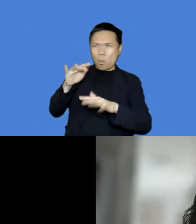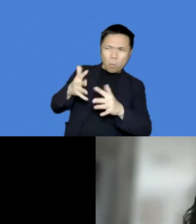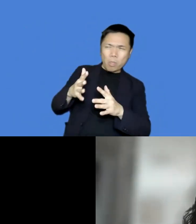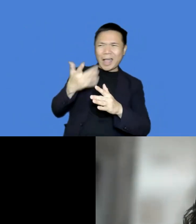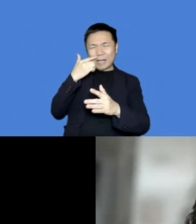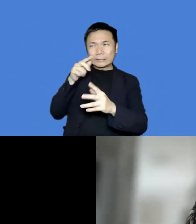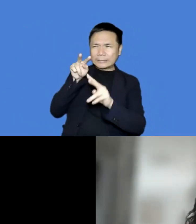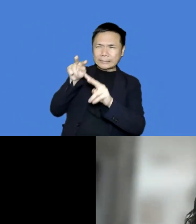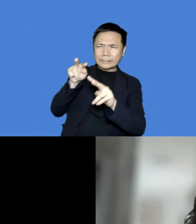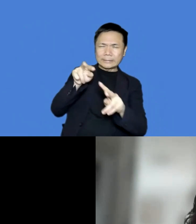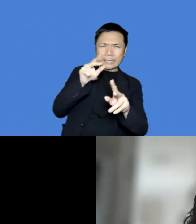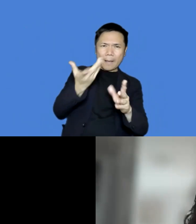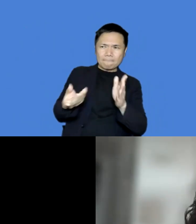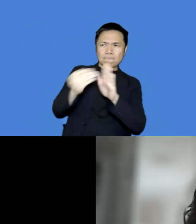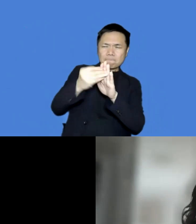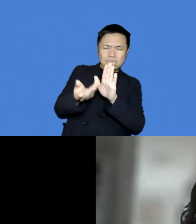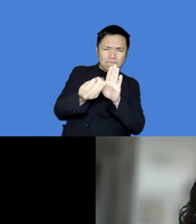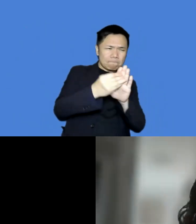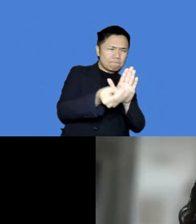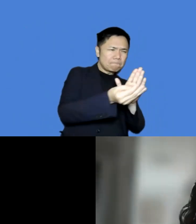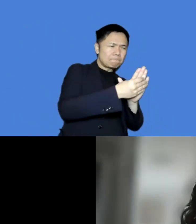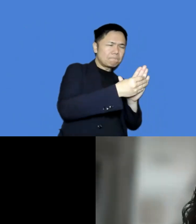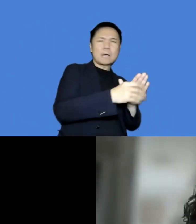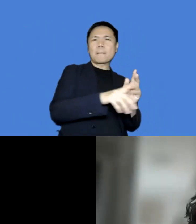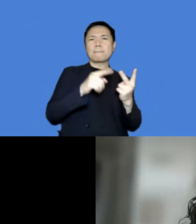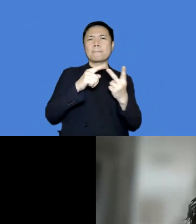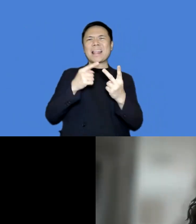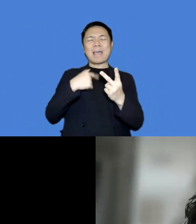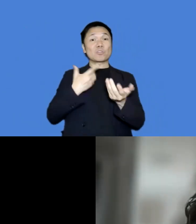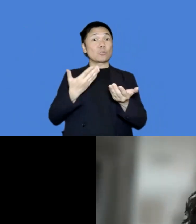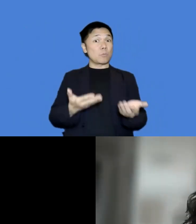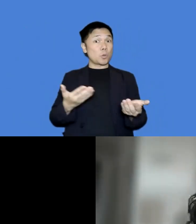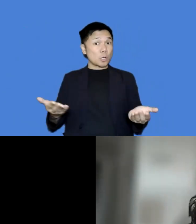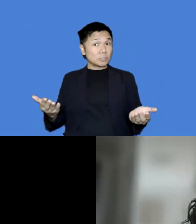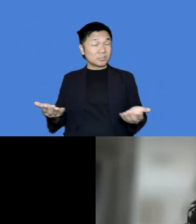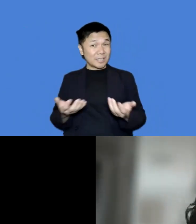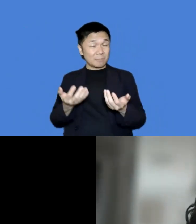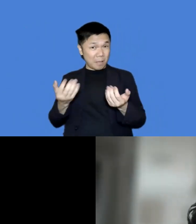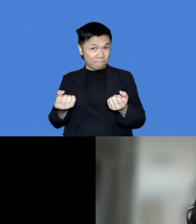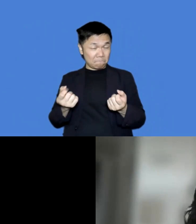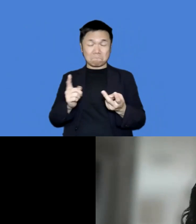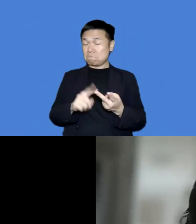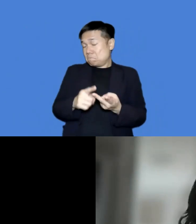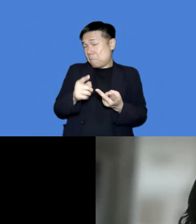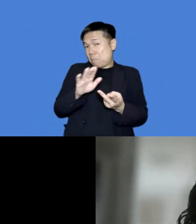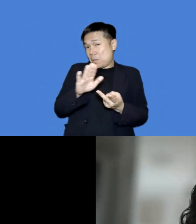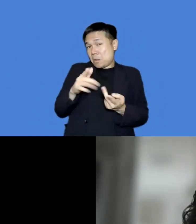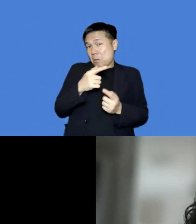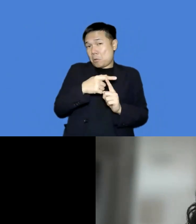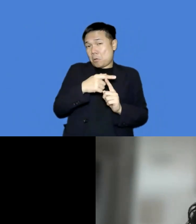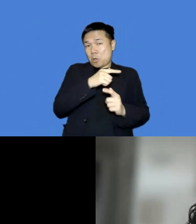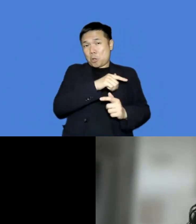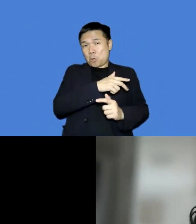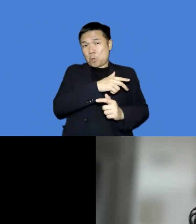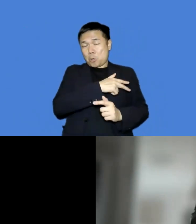be happy to look at whether we have existing resources or if there are specific commitments submitted